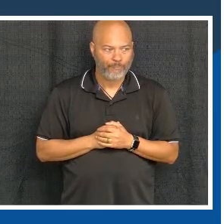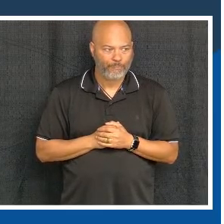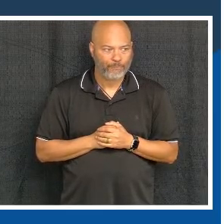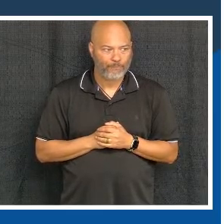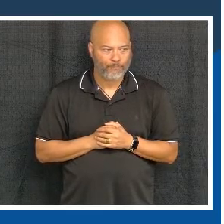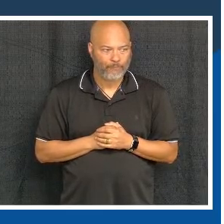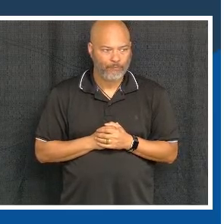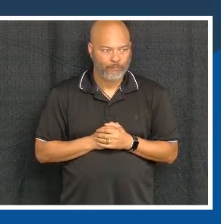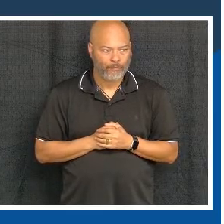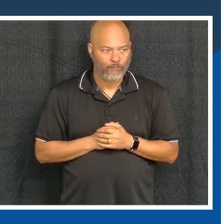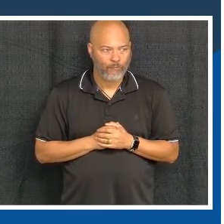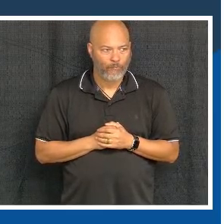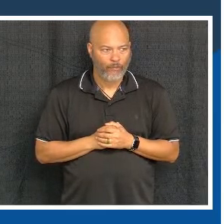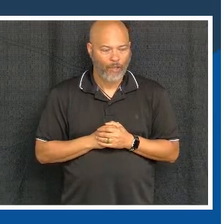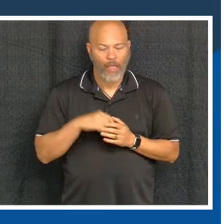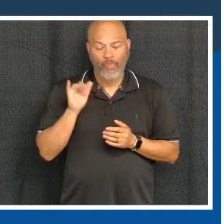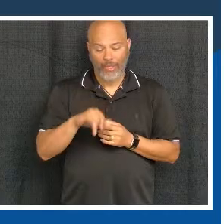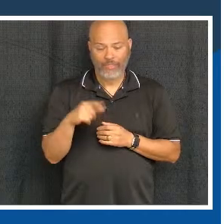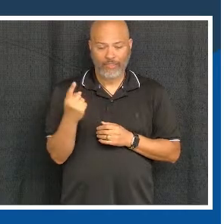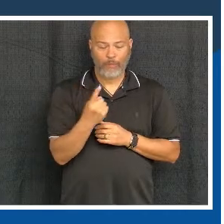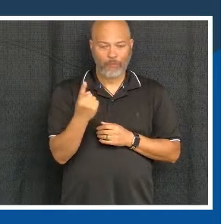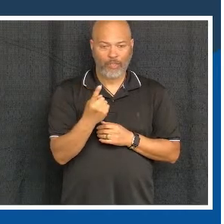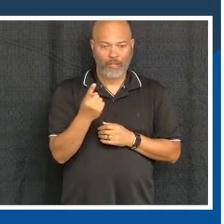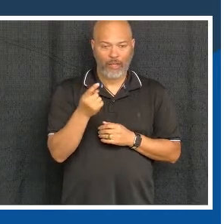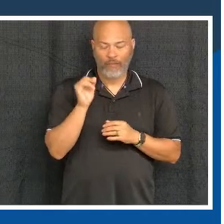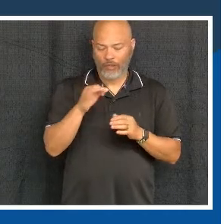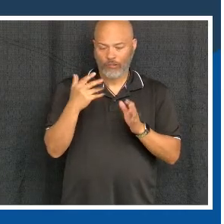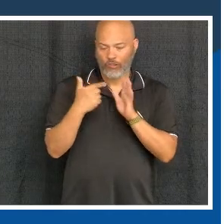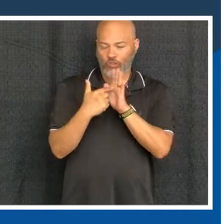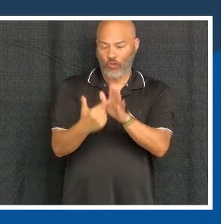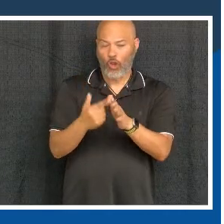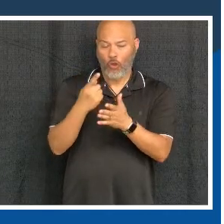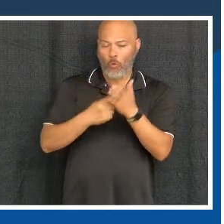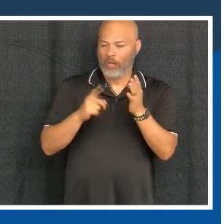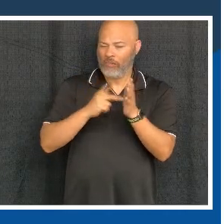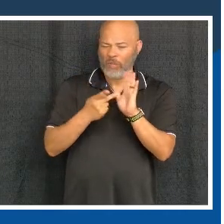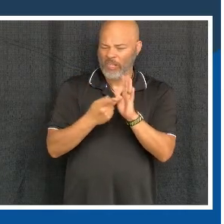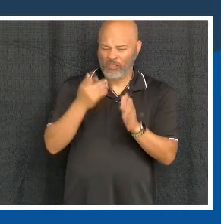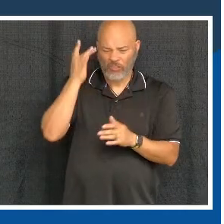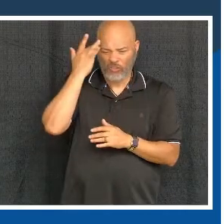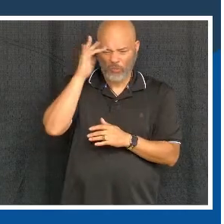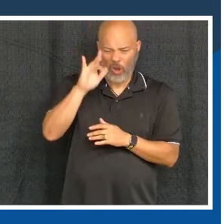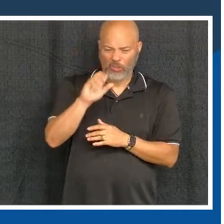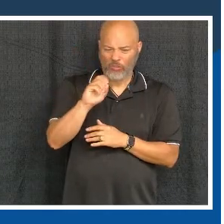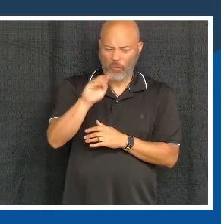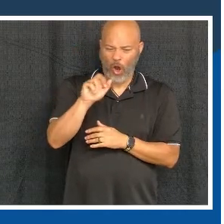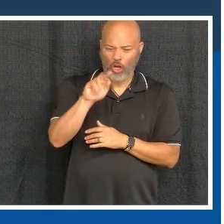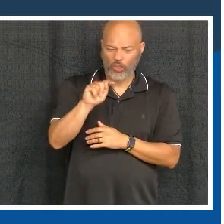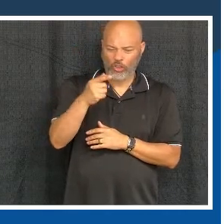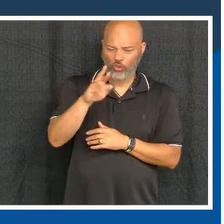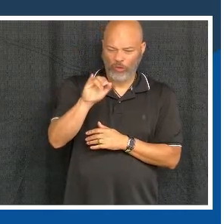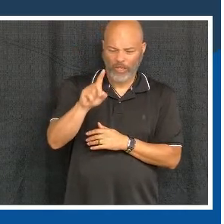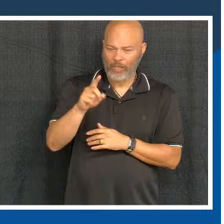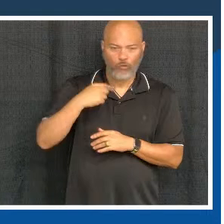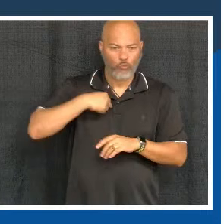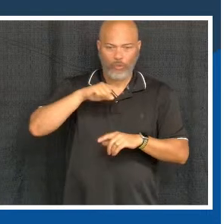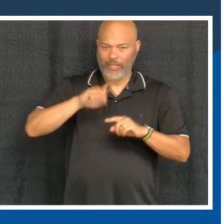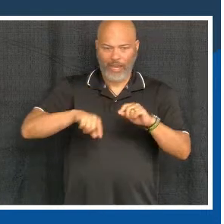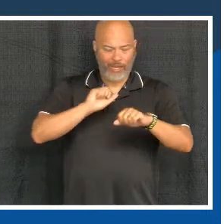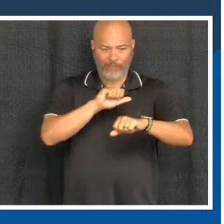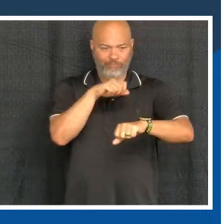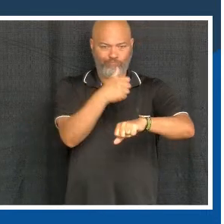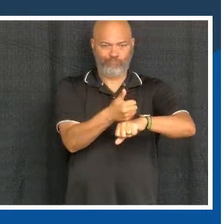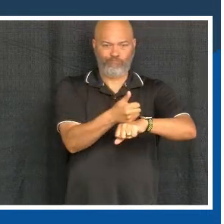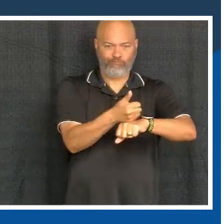And this is something that, just to highlight what is our smart grid, we cannot install the equipment